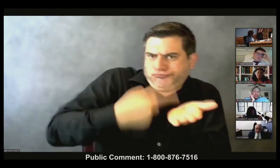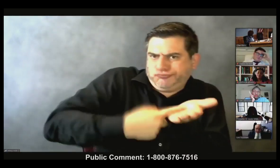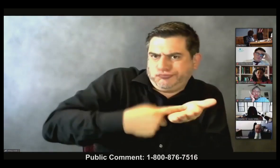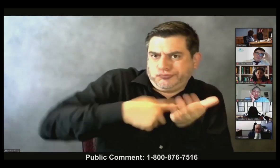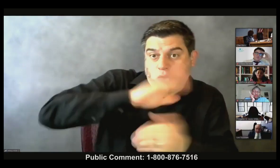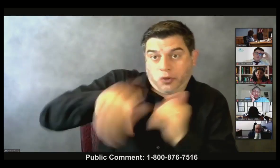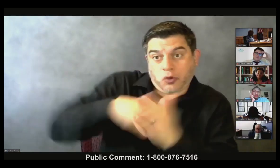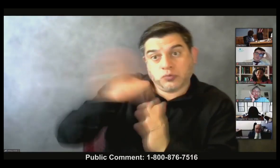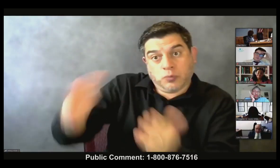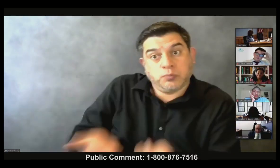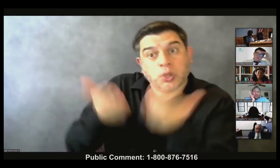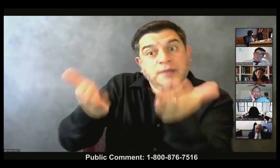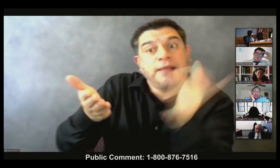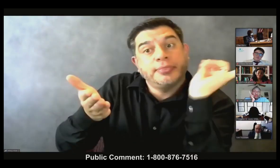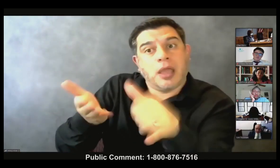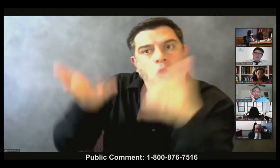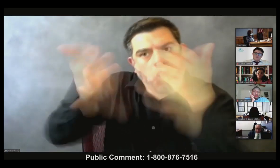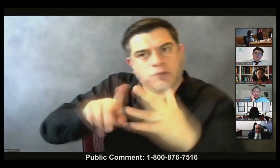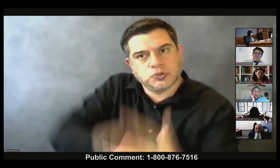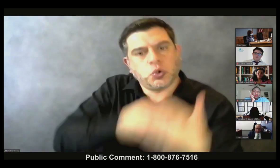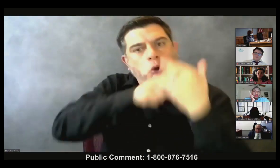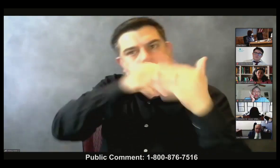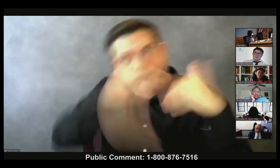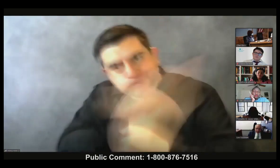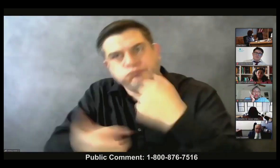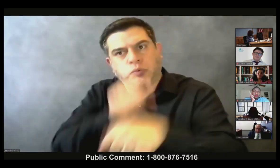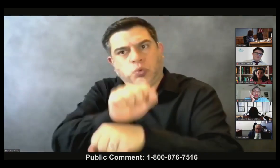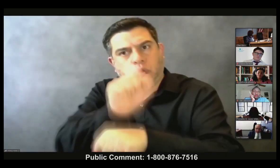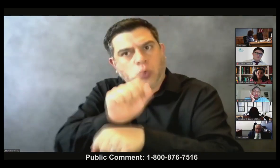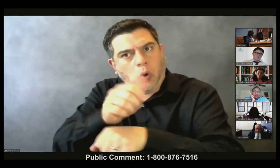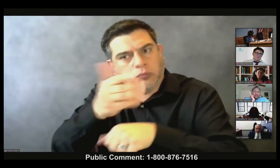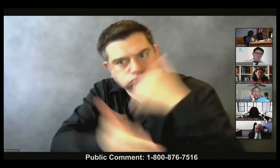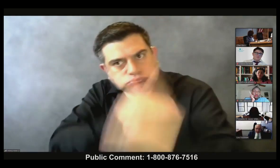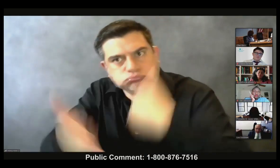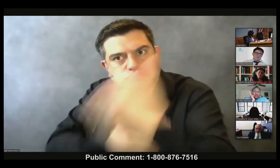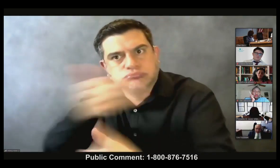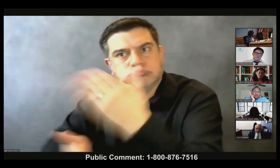towards. So I'm just curious, why are we here?